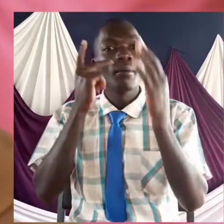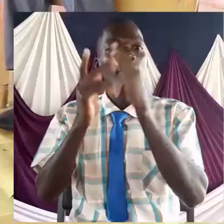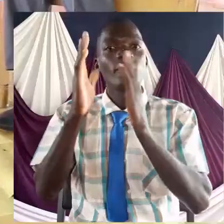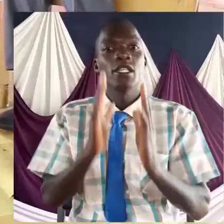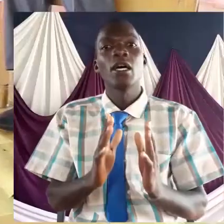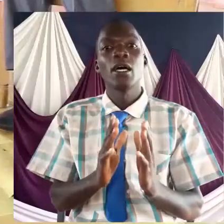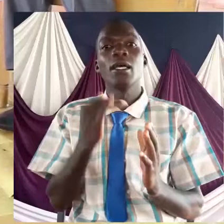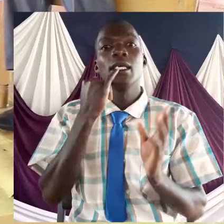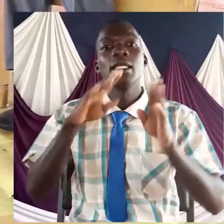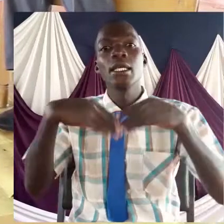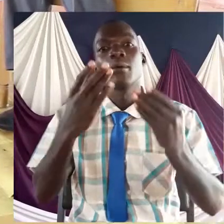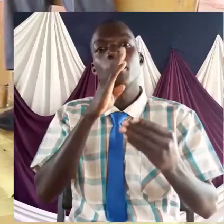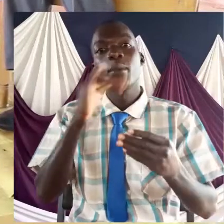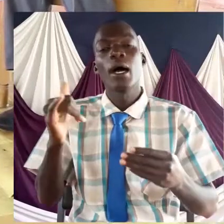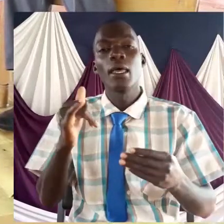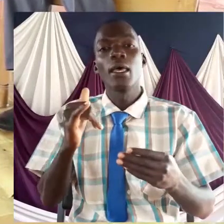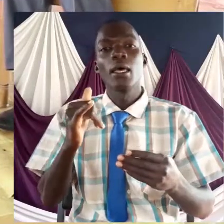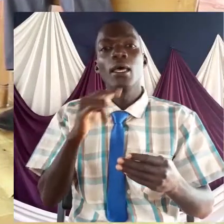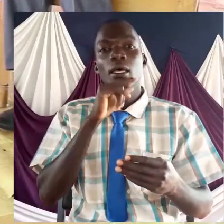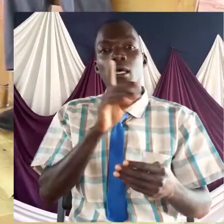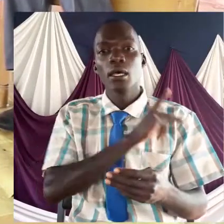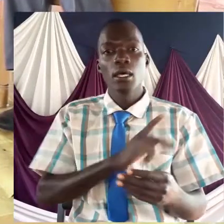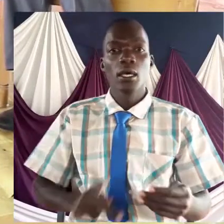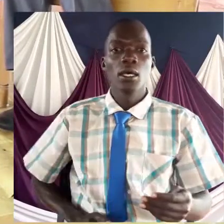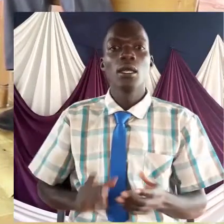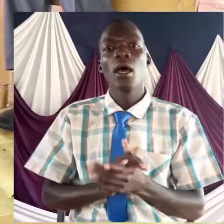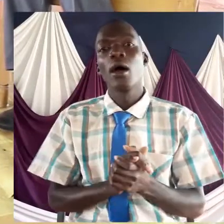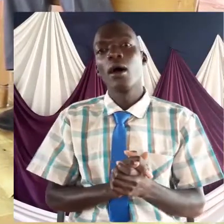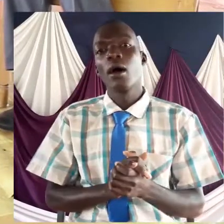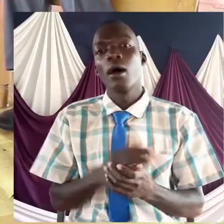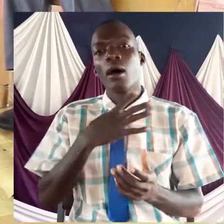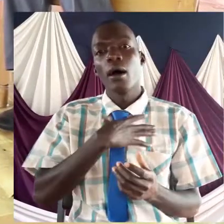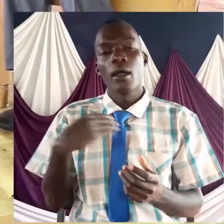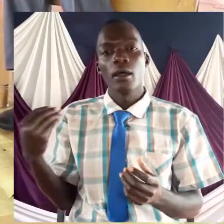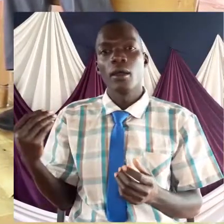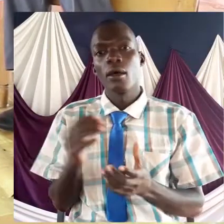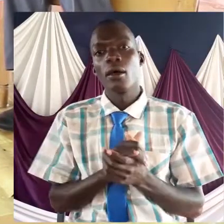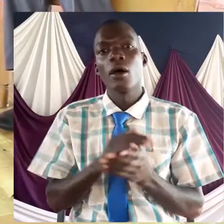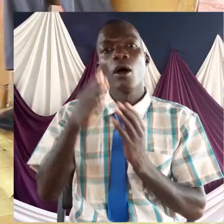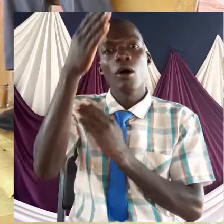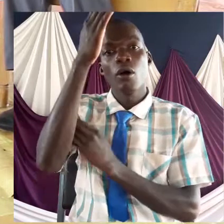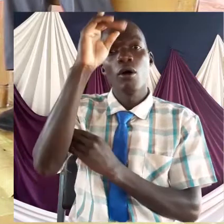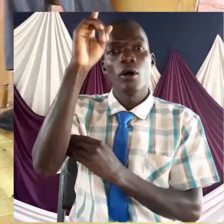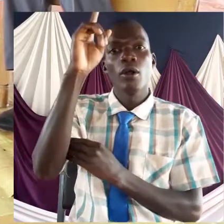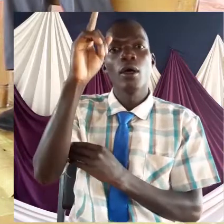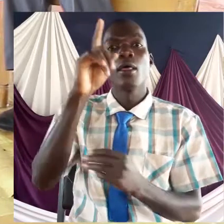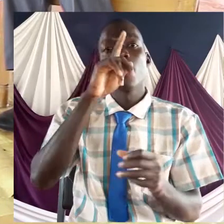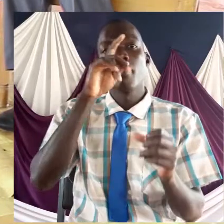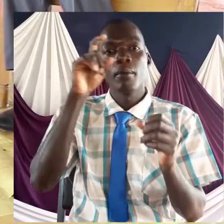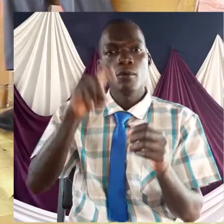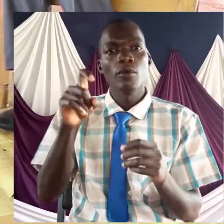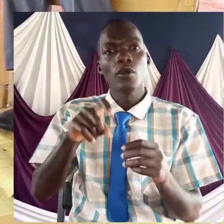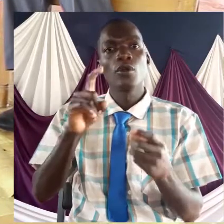prophecy is given to a hidden king. Yes. And God purpose to use